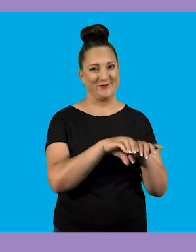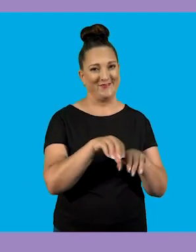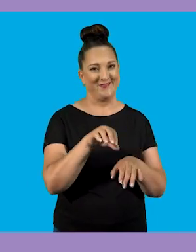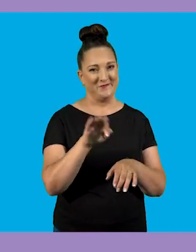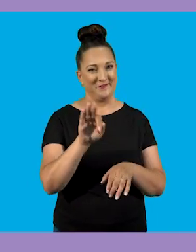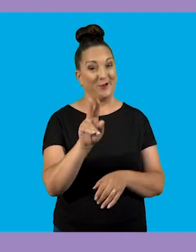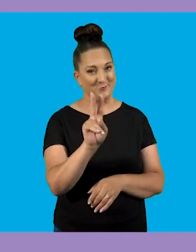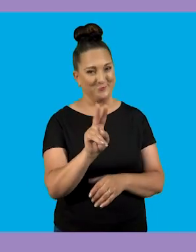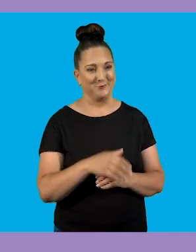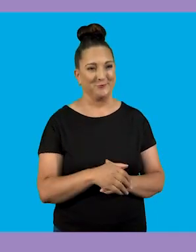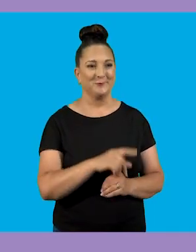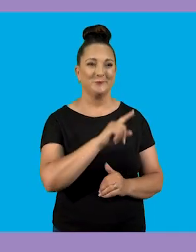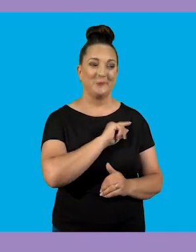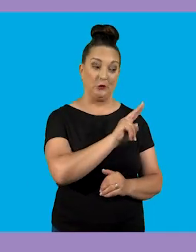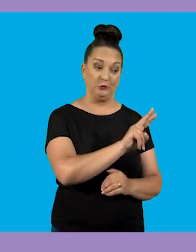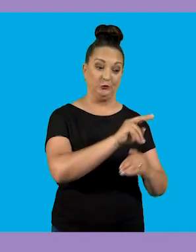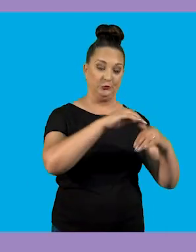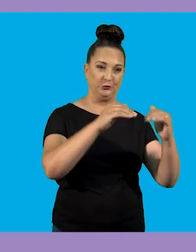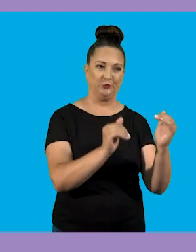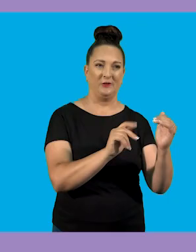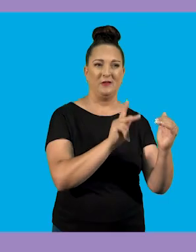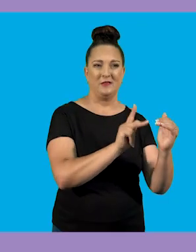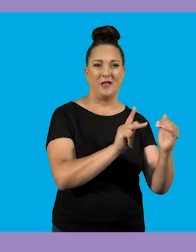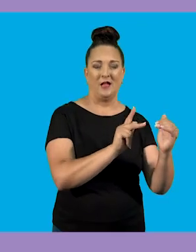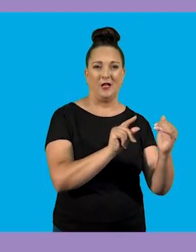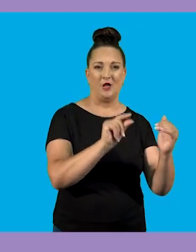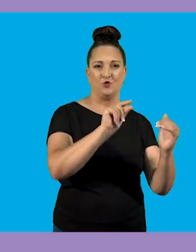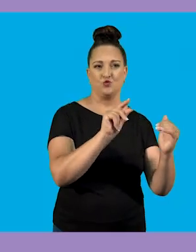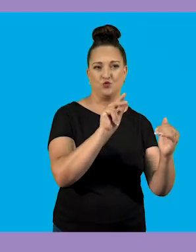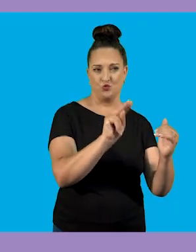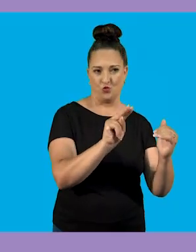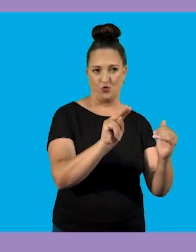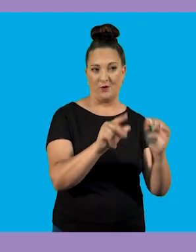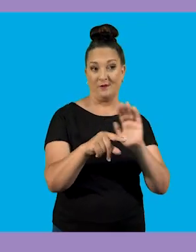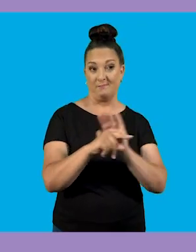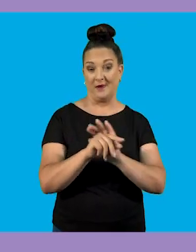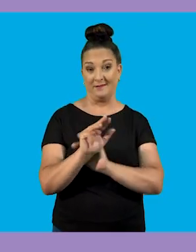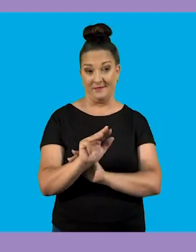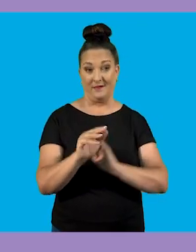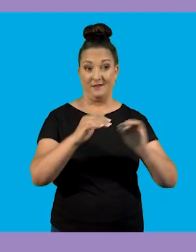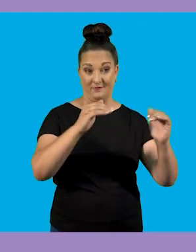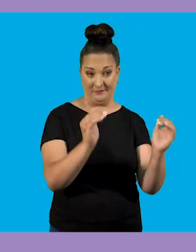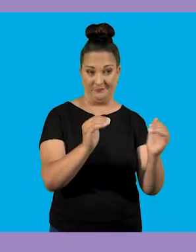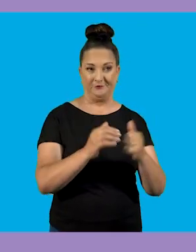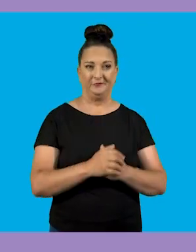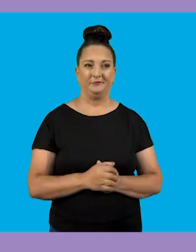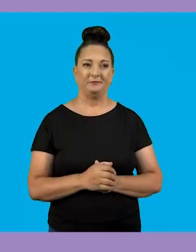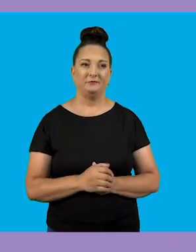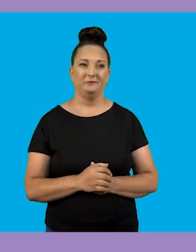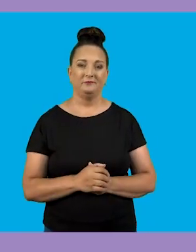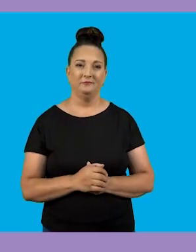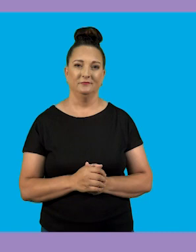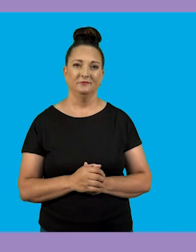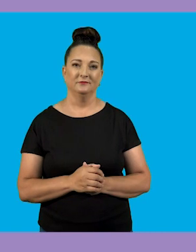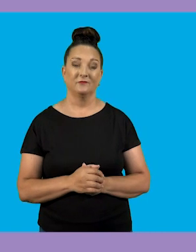common factor is the 2. What am I left with? I'm left with k squared minus 9, and